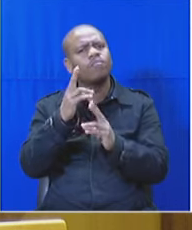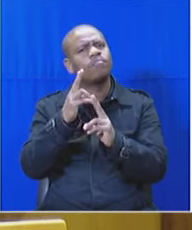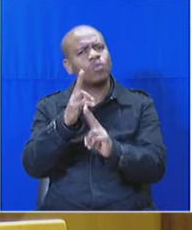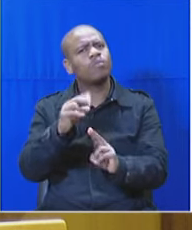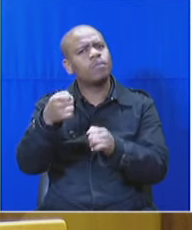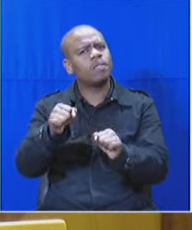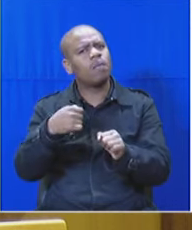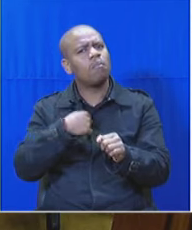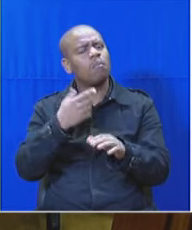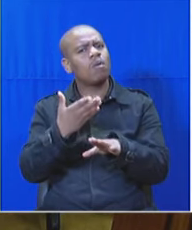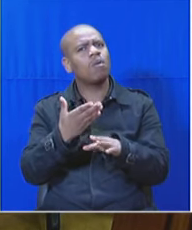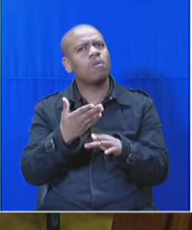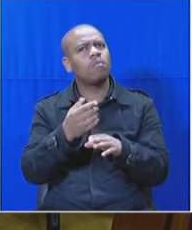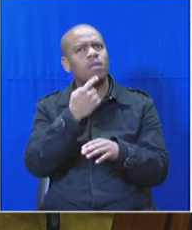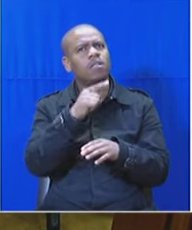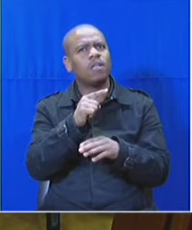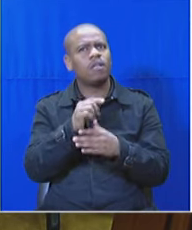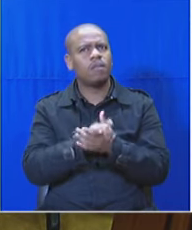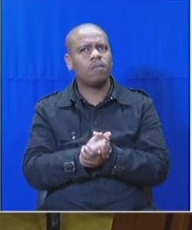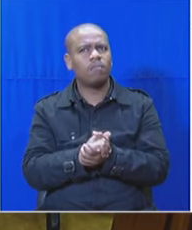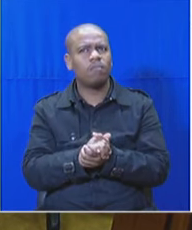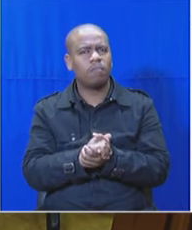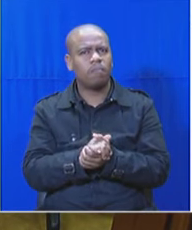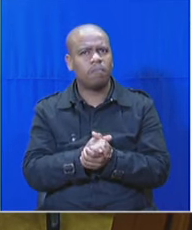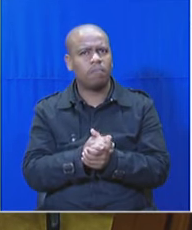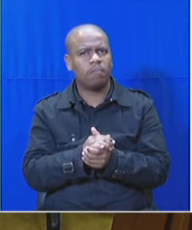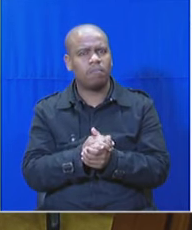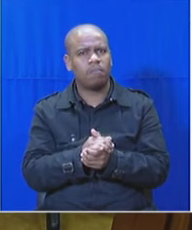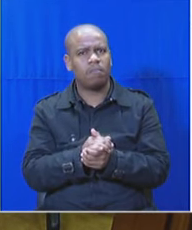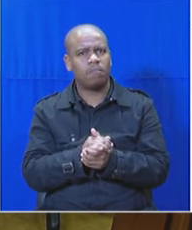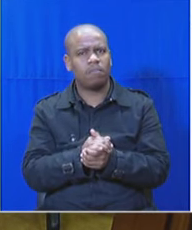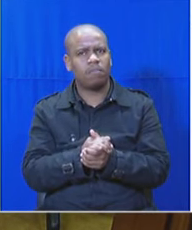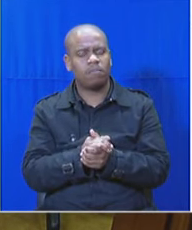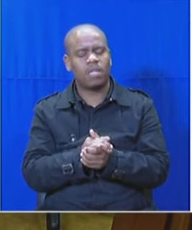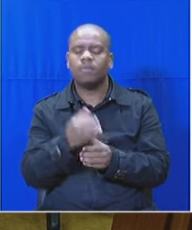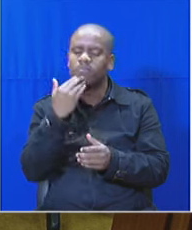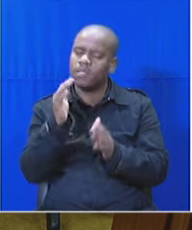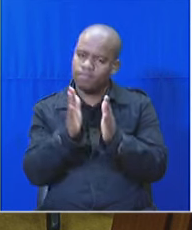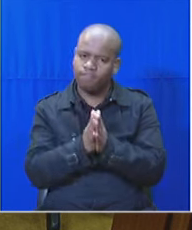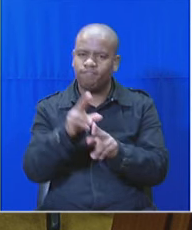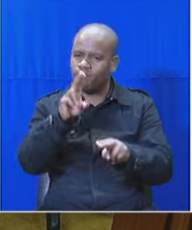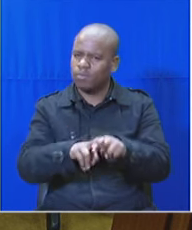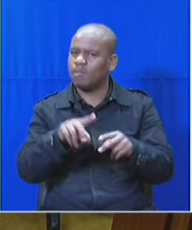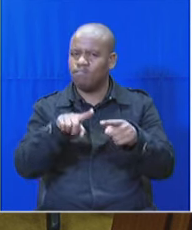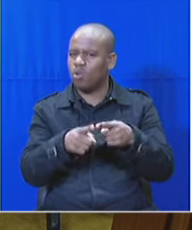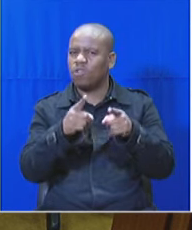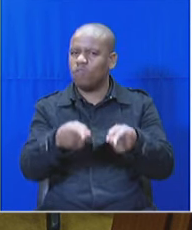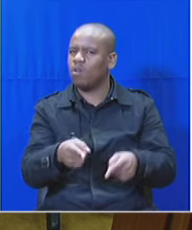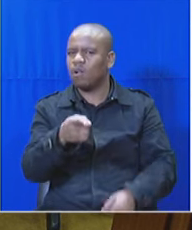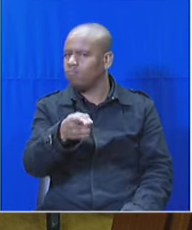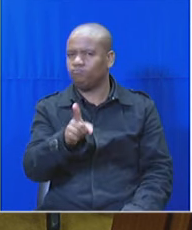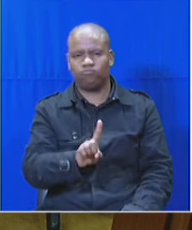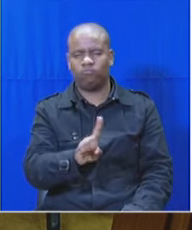to be abused to listen to people who can't sing? Honourable member, can you please take your seat? That is not a point of order.